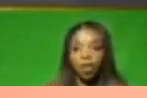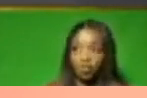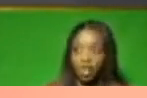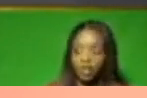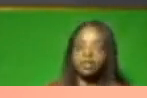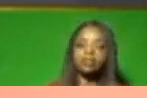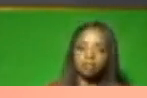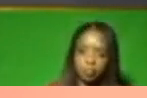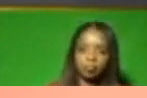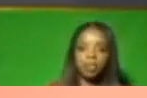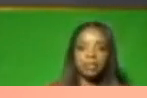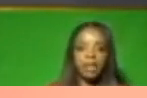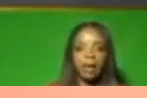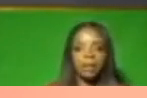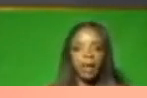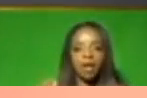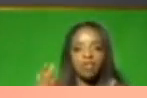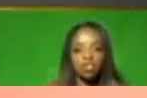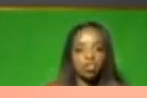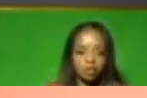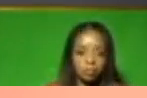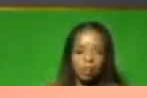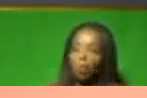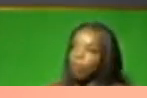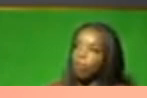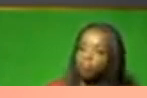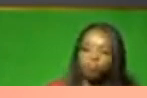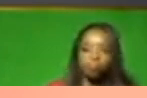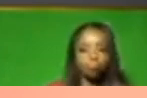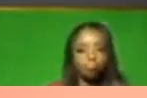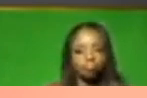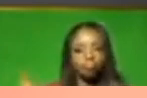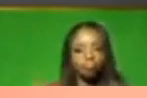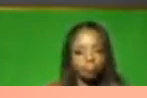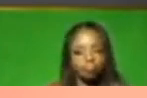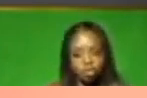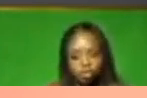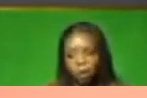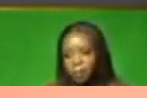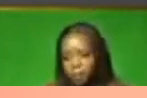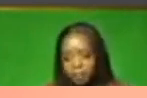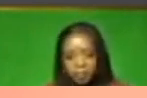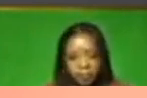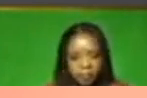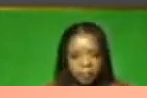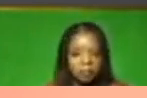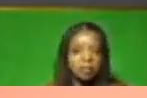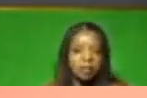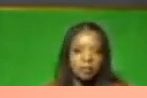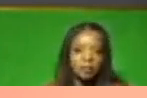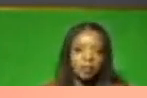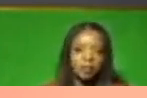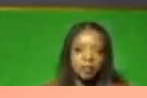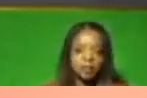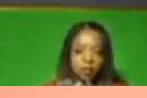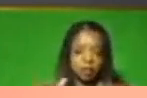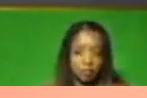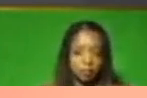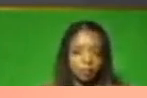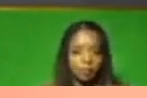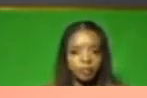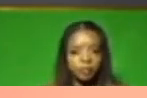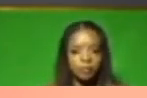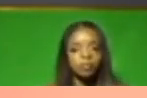investment, creating jobs and supporting demand. This is a virtuous